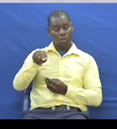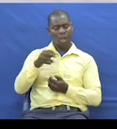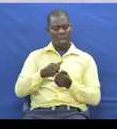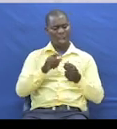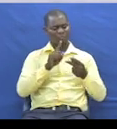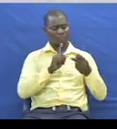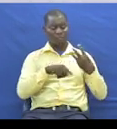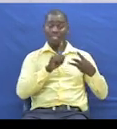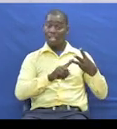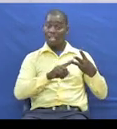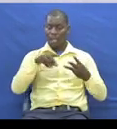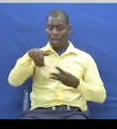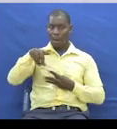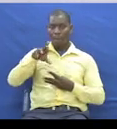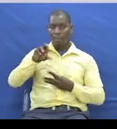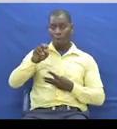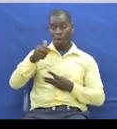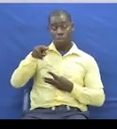having 3 protons.